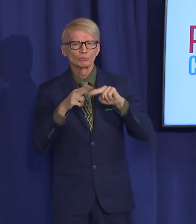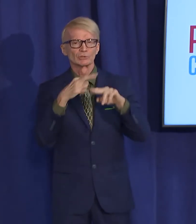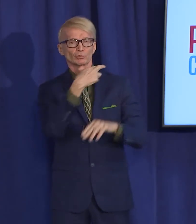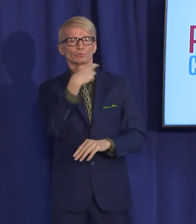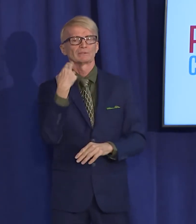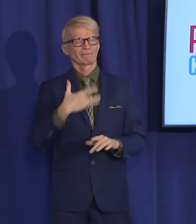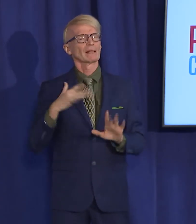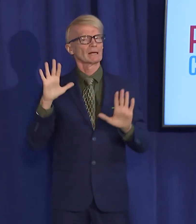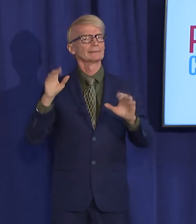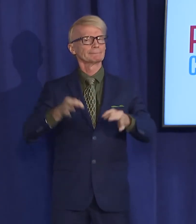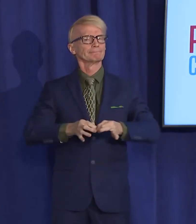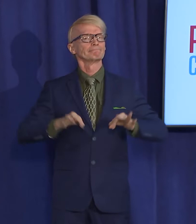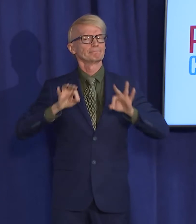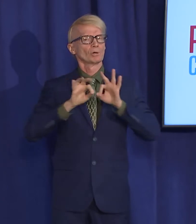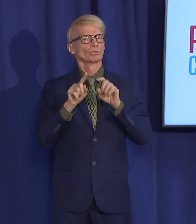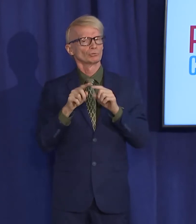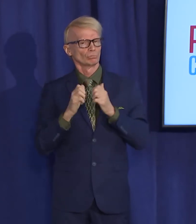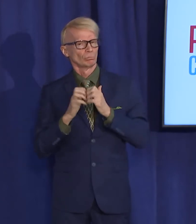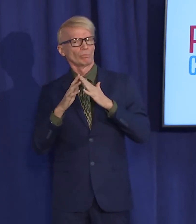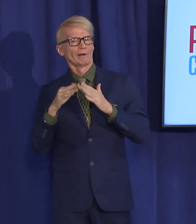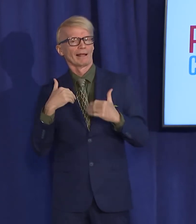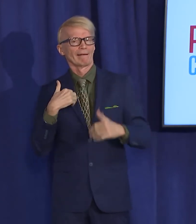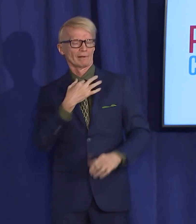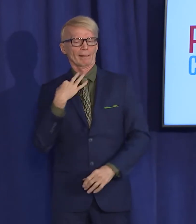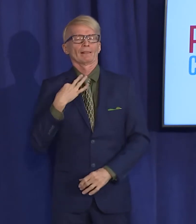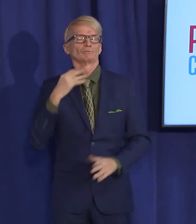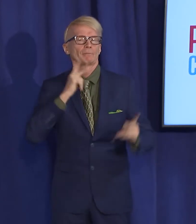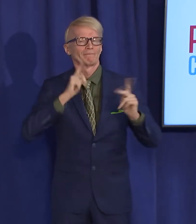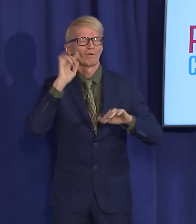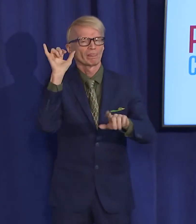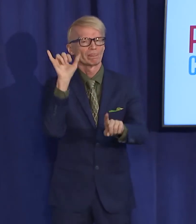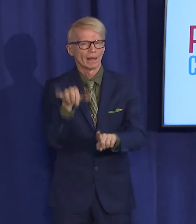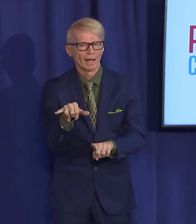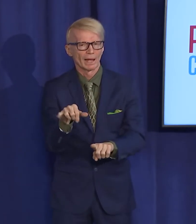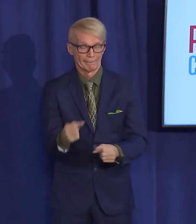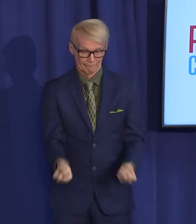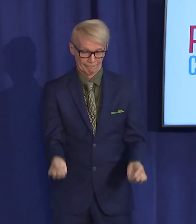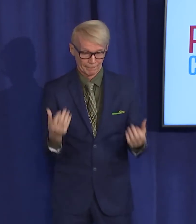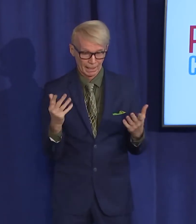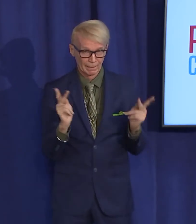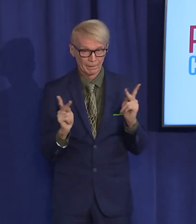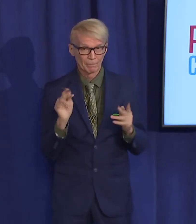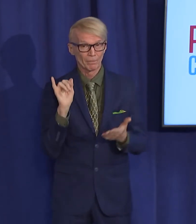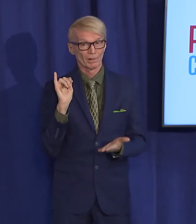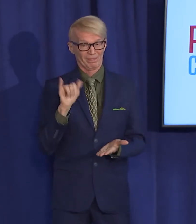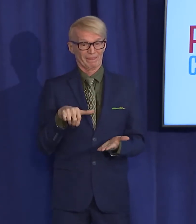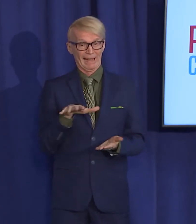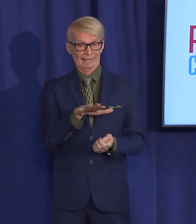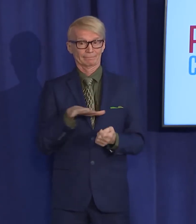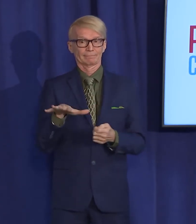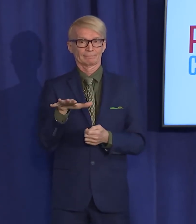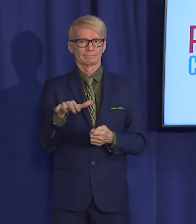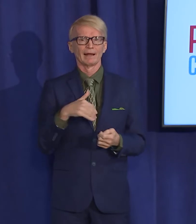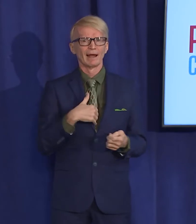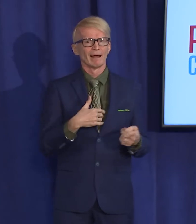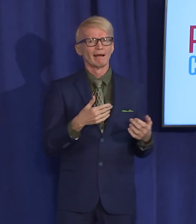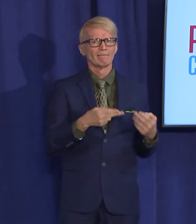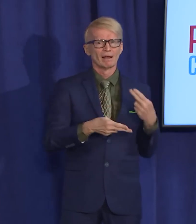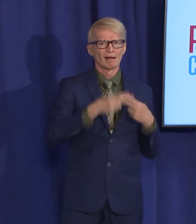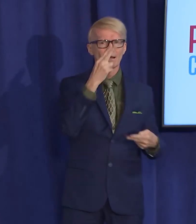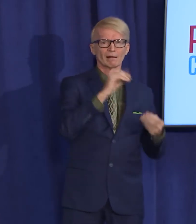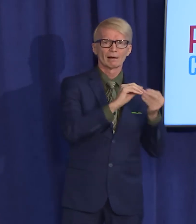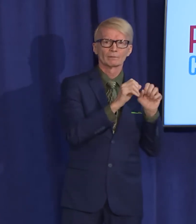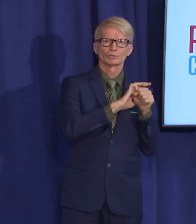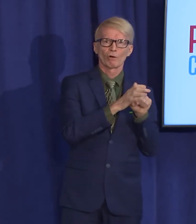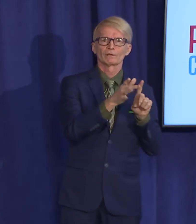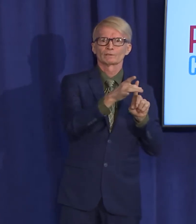it was important to also open up eligibility. We know that a lot of people in that group also are from some of the hardest hit communities, and making